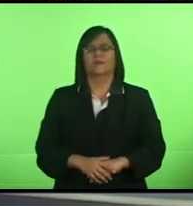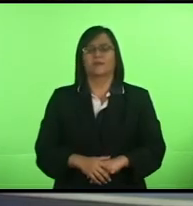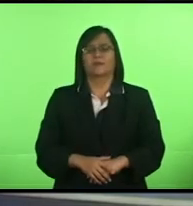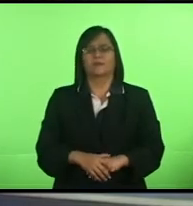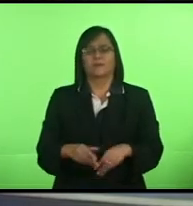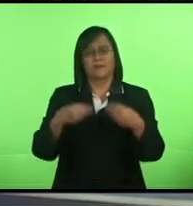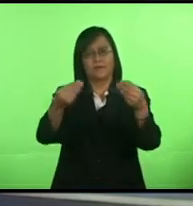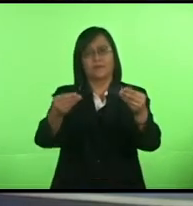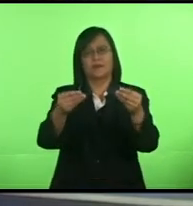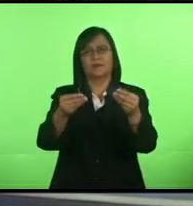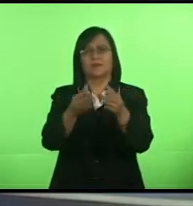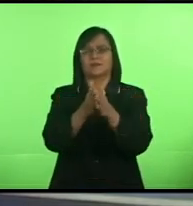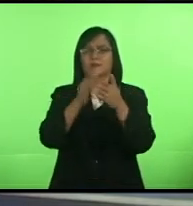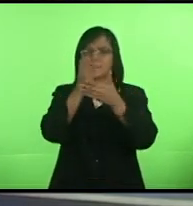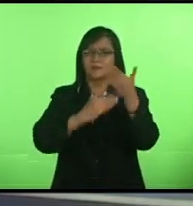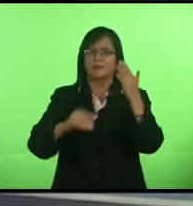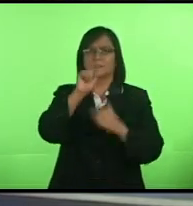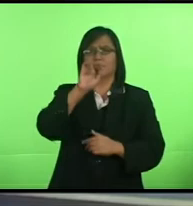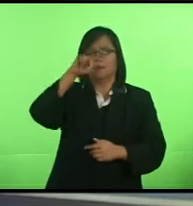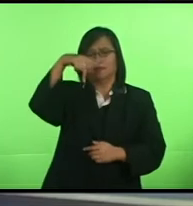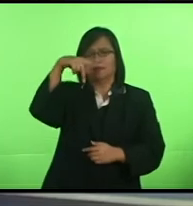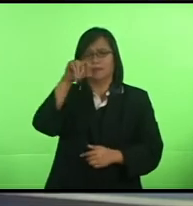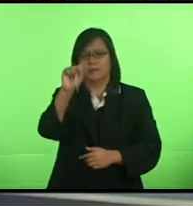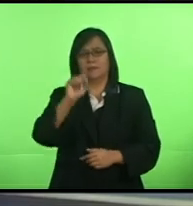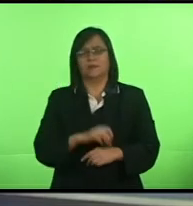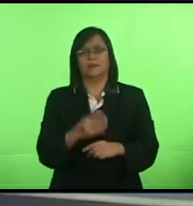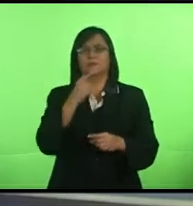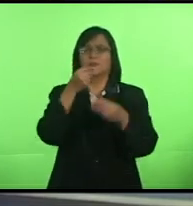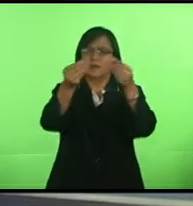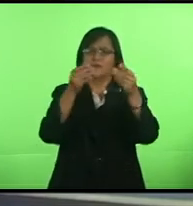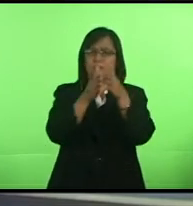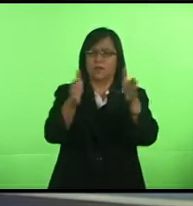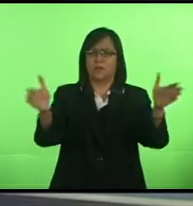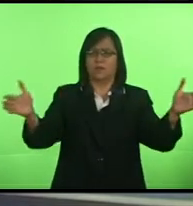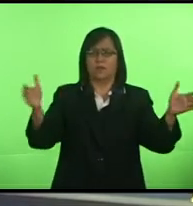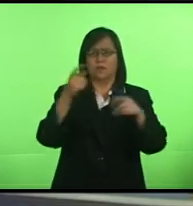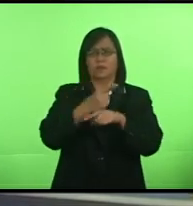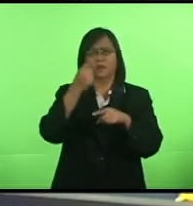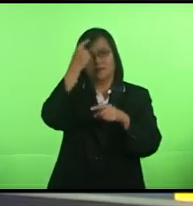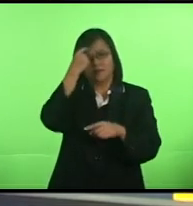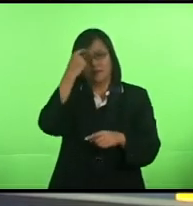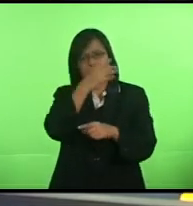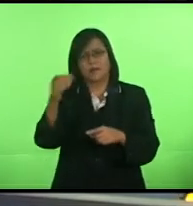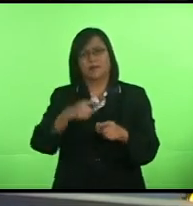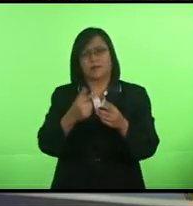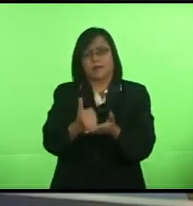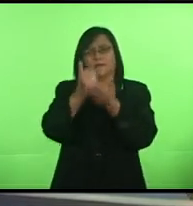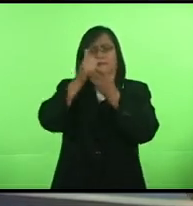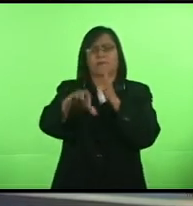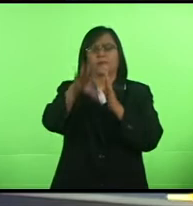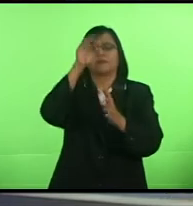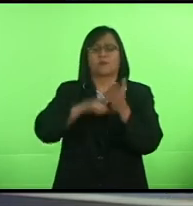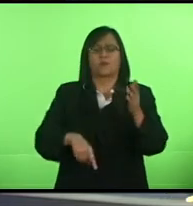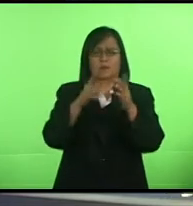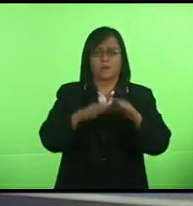give you a broad grasp of your topic and help you to identify what and which is important. Second